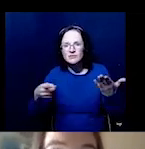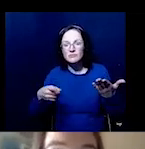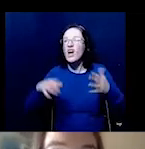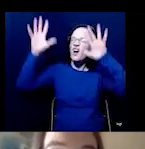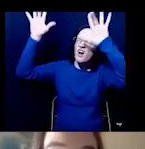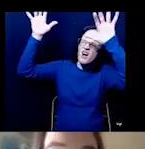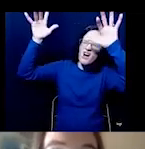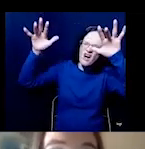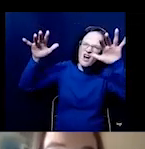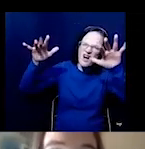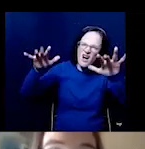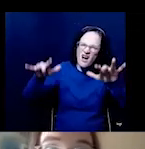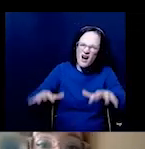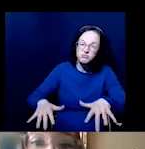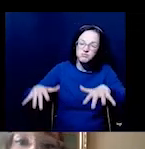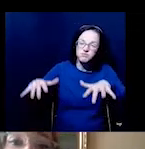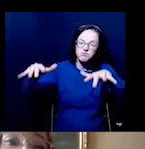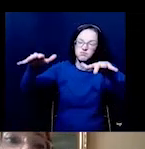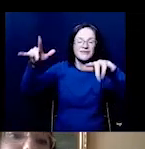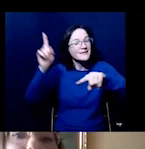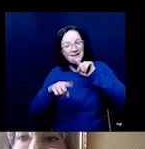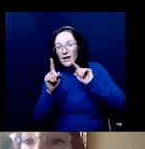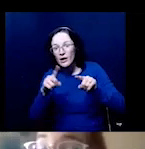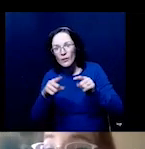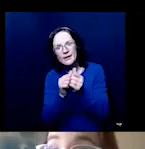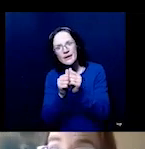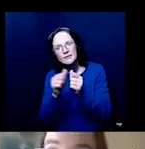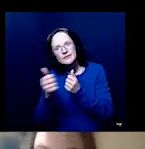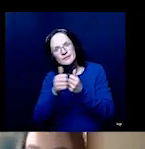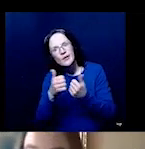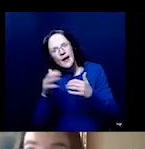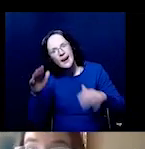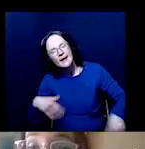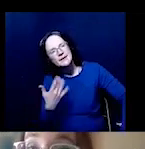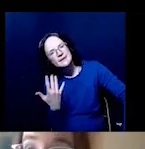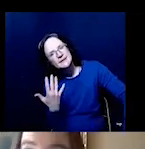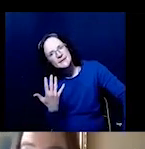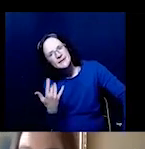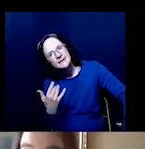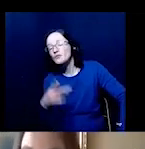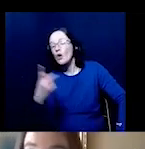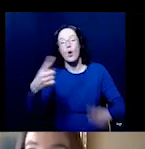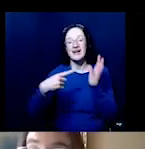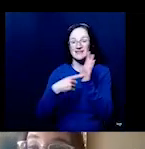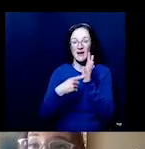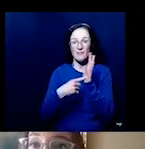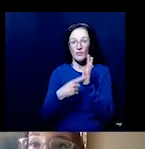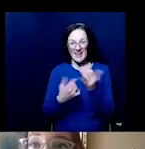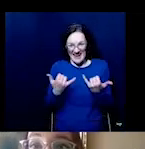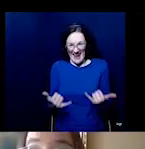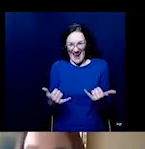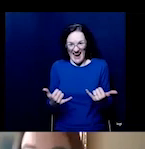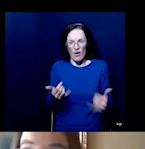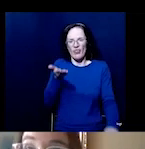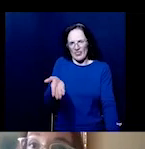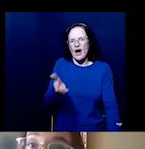reasons. Difficulties getting to classes without snow removal. I'm thinking of, for example, McGill campus where I am right now. It